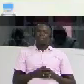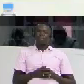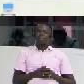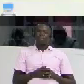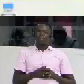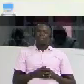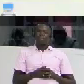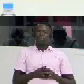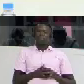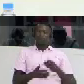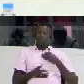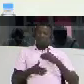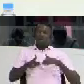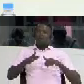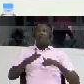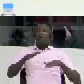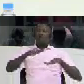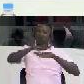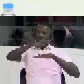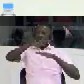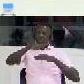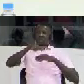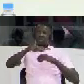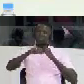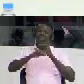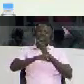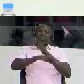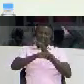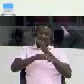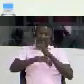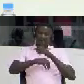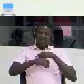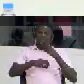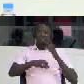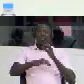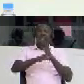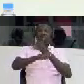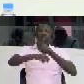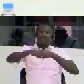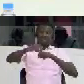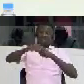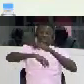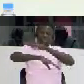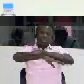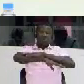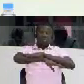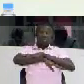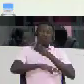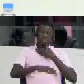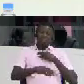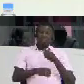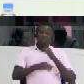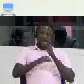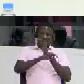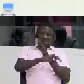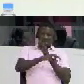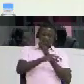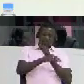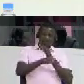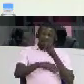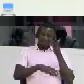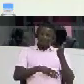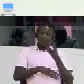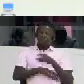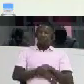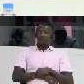senior instructor si at the training school pour jànga jaay di training gars yi. I was under the instructors helping to train at the